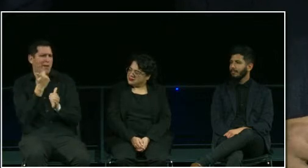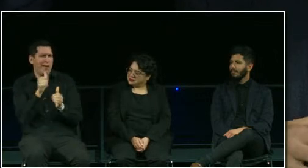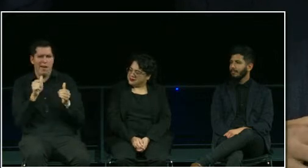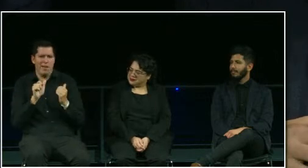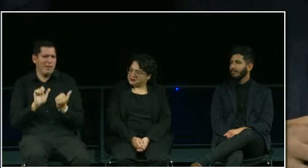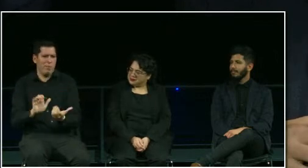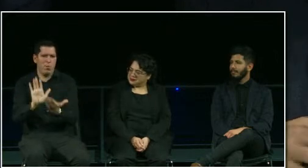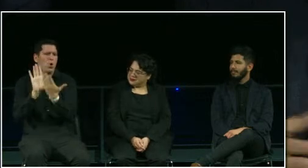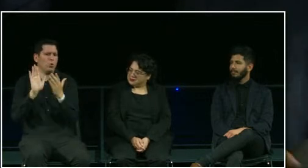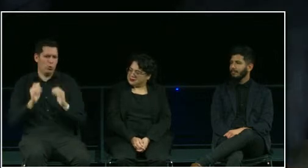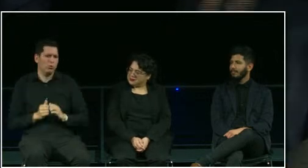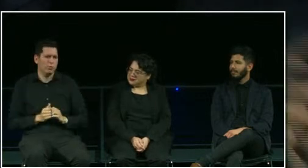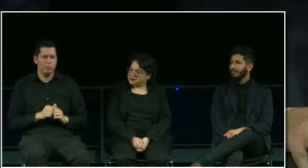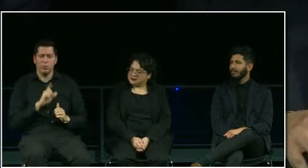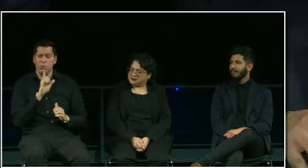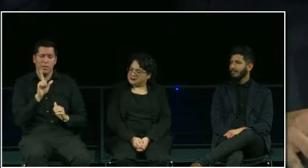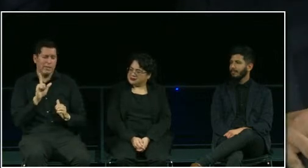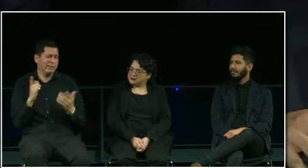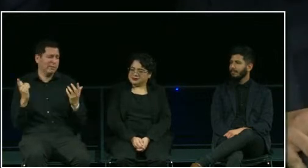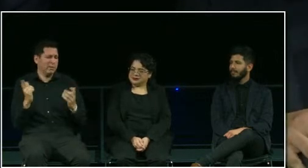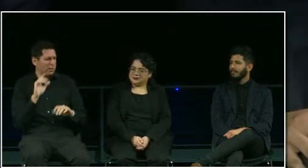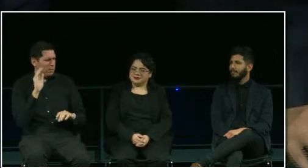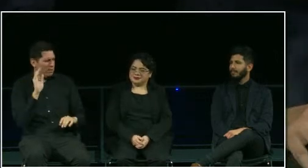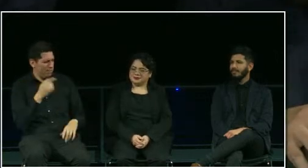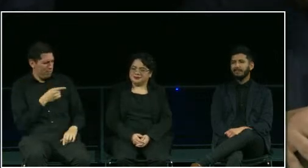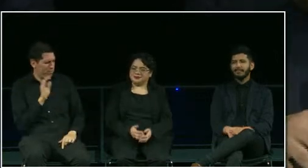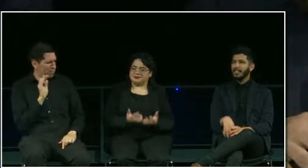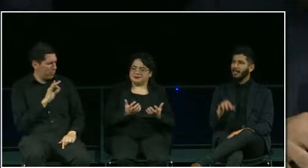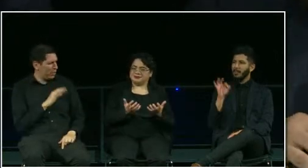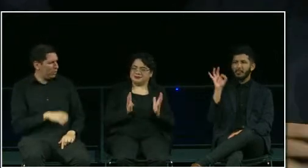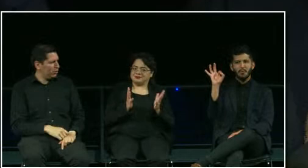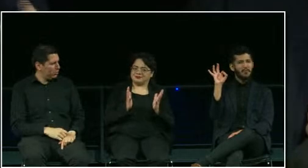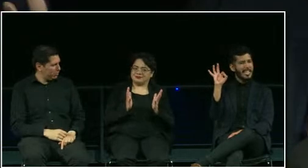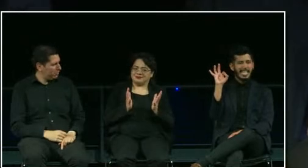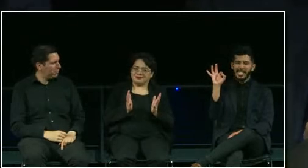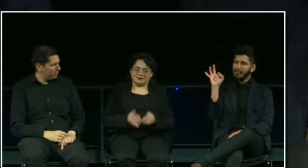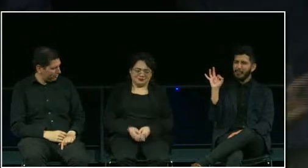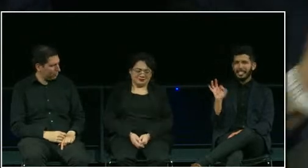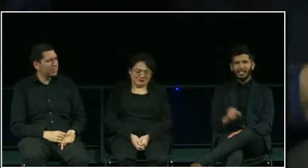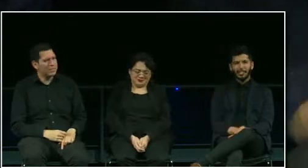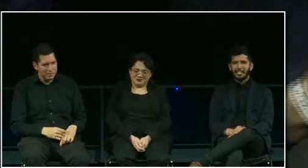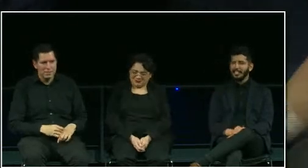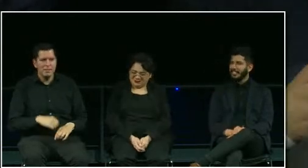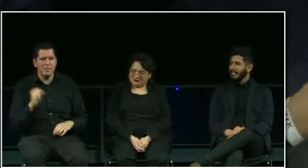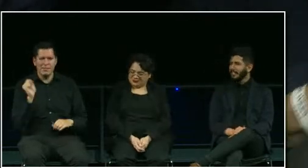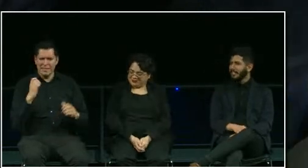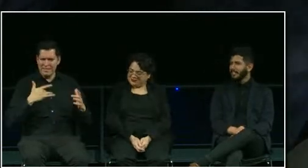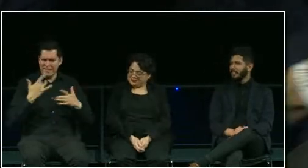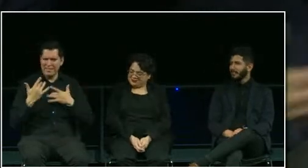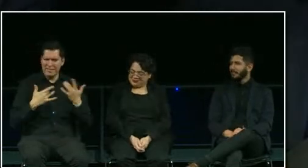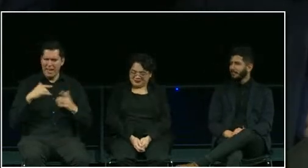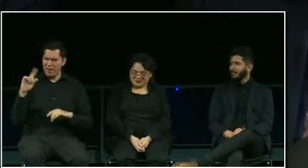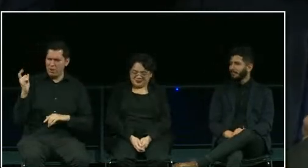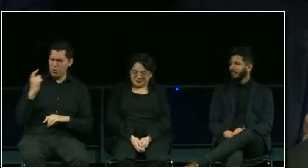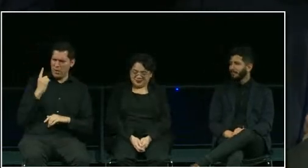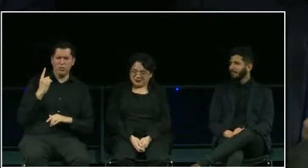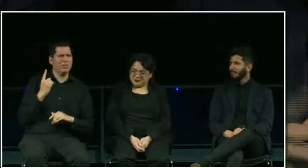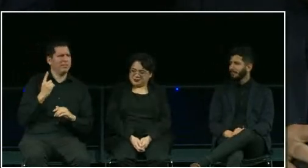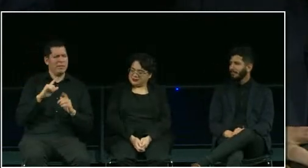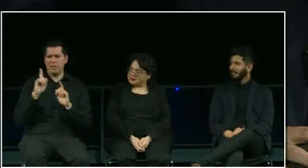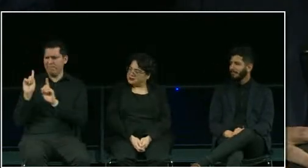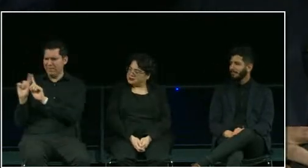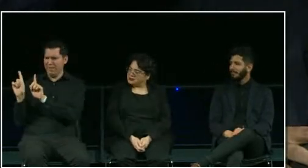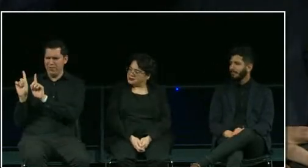so I just think preach. It's just exciting, like asking that question and getting such unique